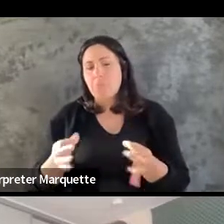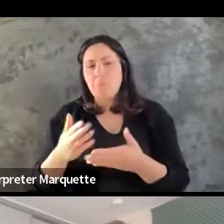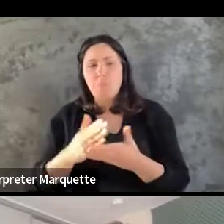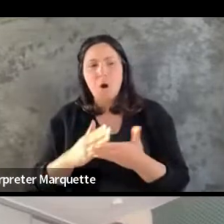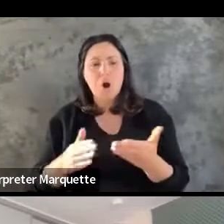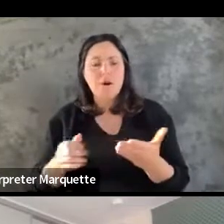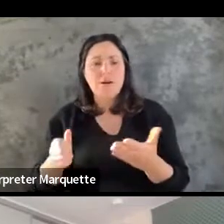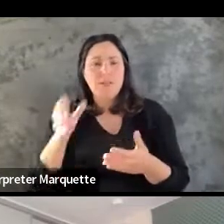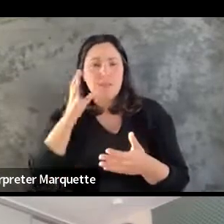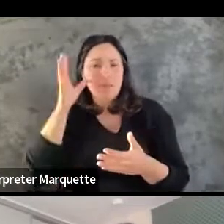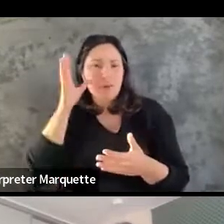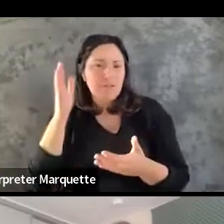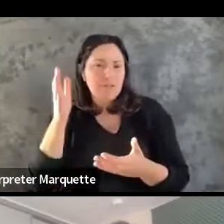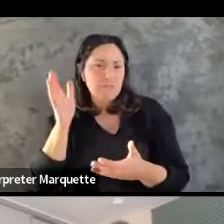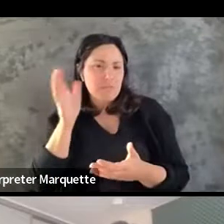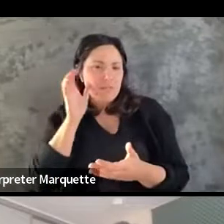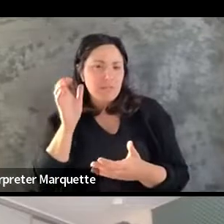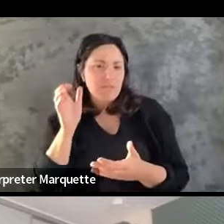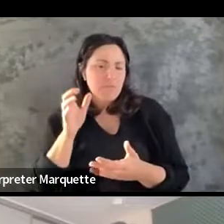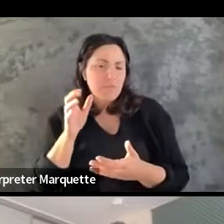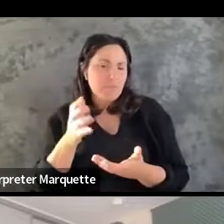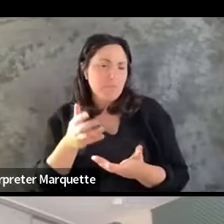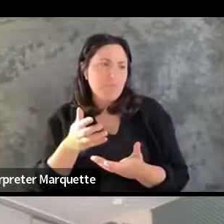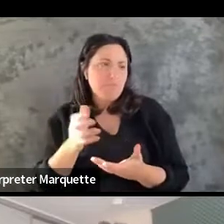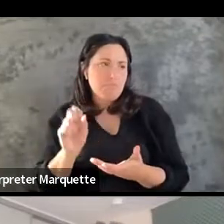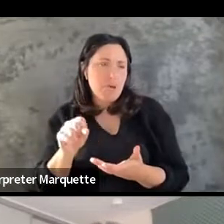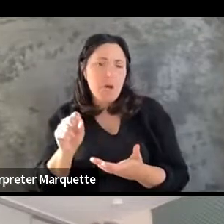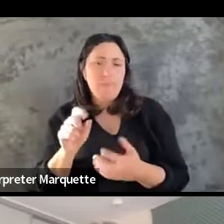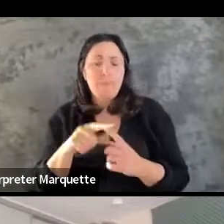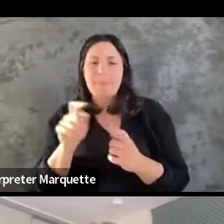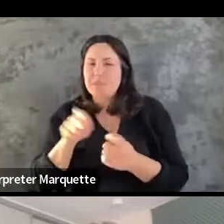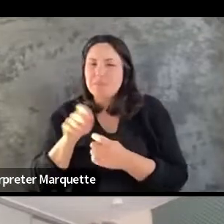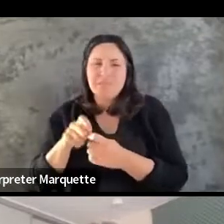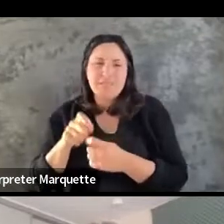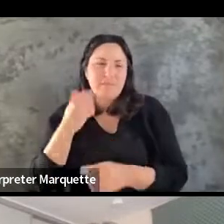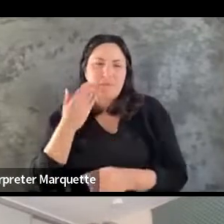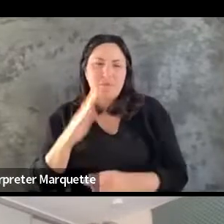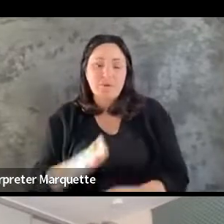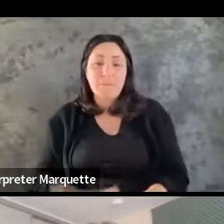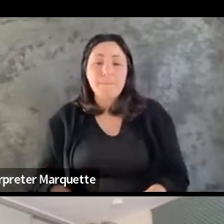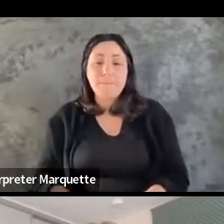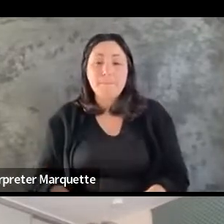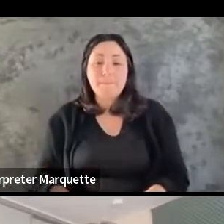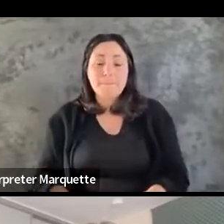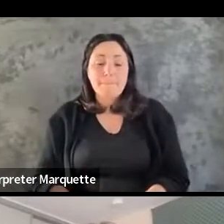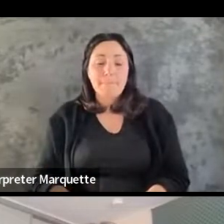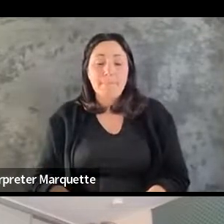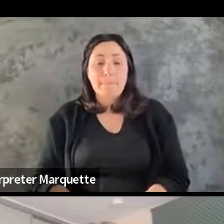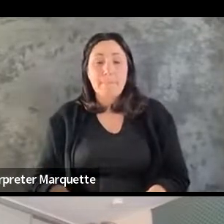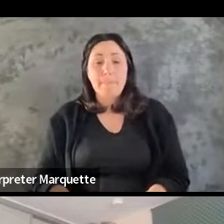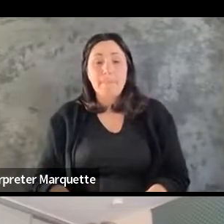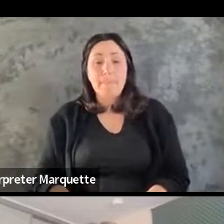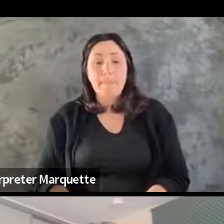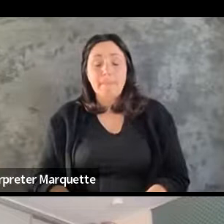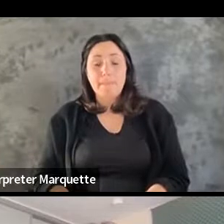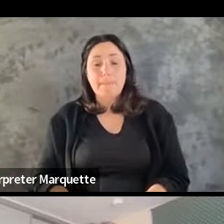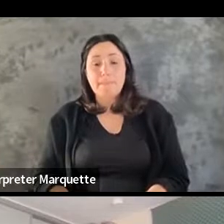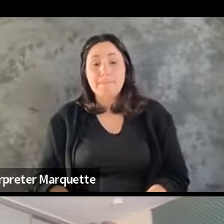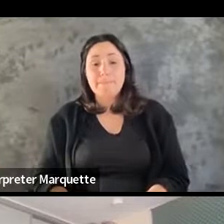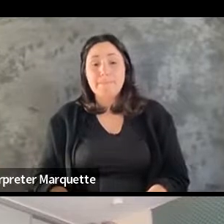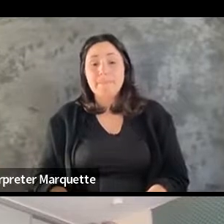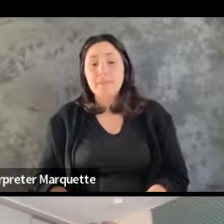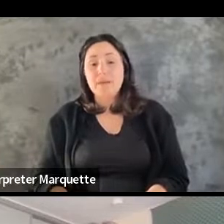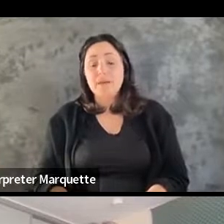from parents? I would say yes. But the specifics on the format, I don't know. In terms of the parent, Ms. Ballanzar,